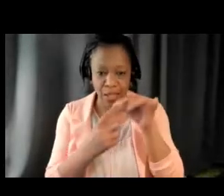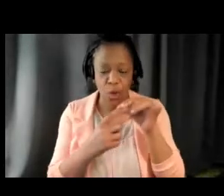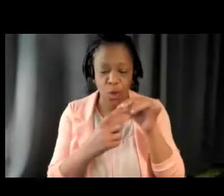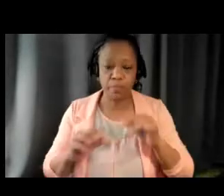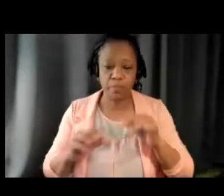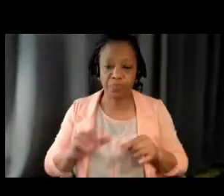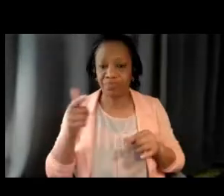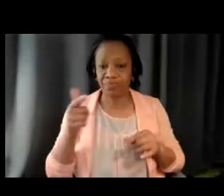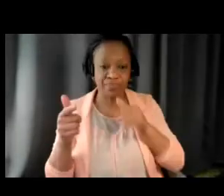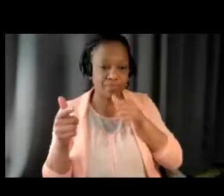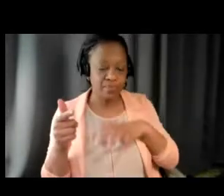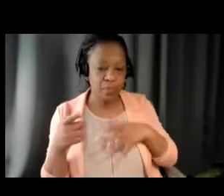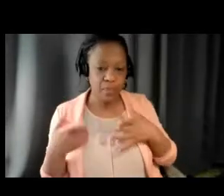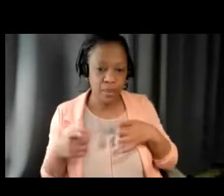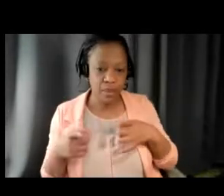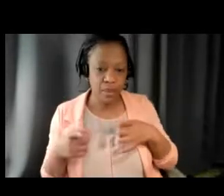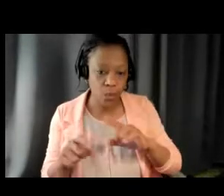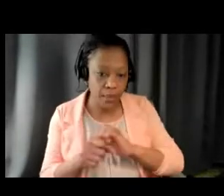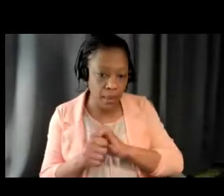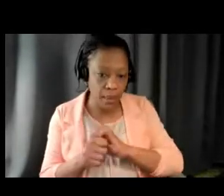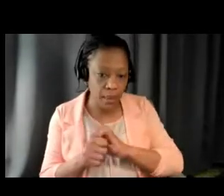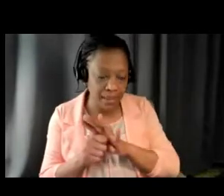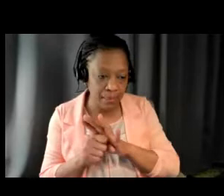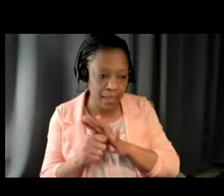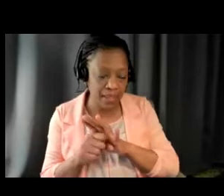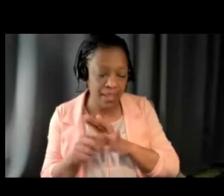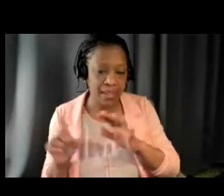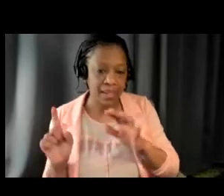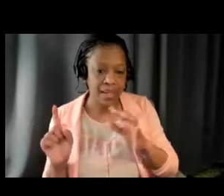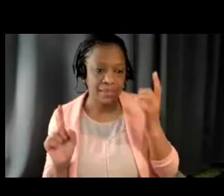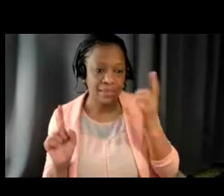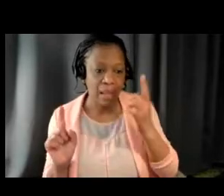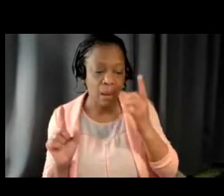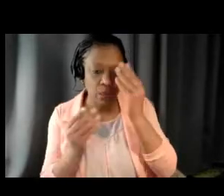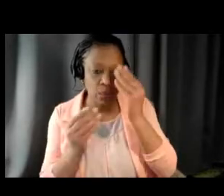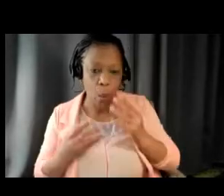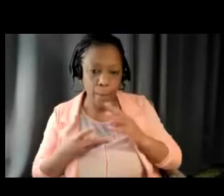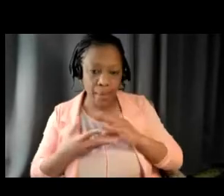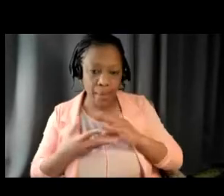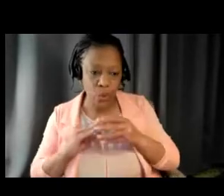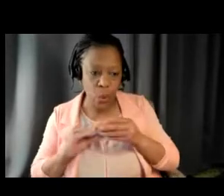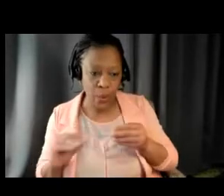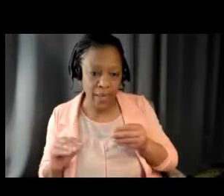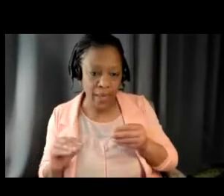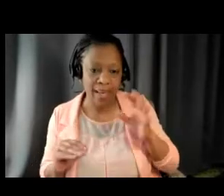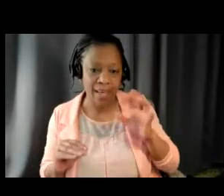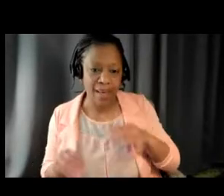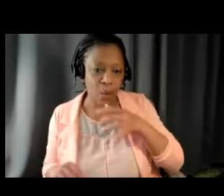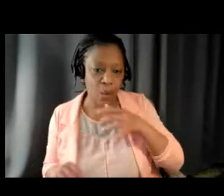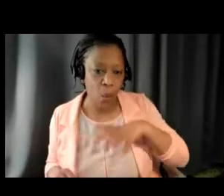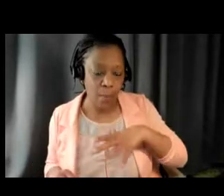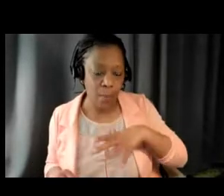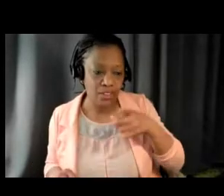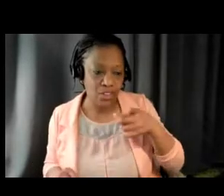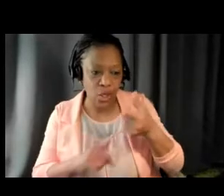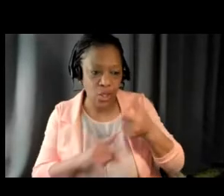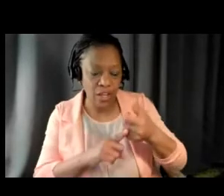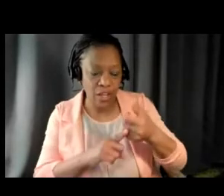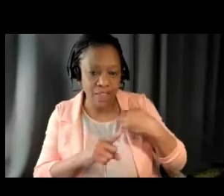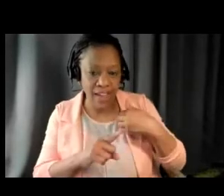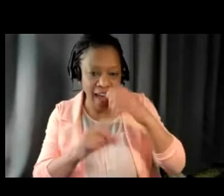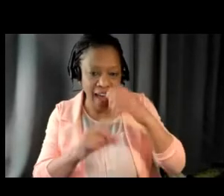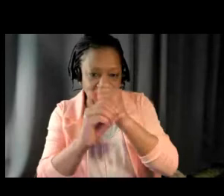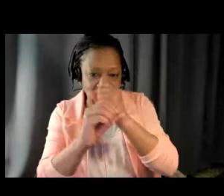told that a lady had a vision, and she said the cure for the COVID